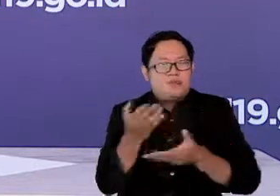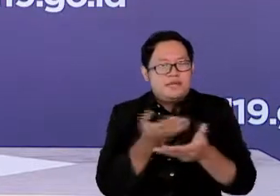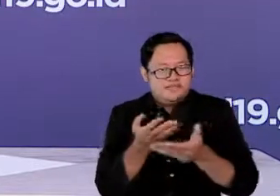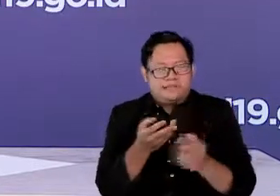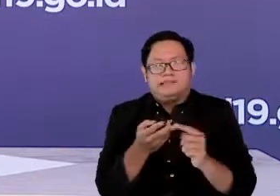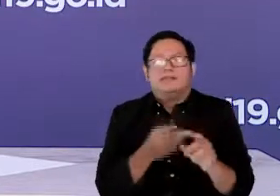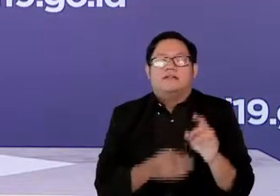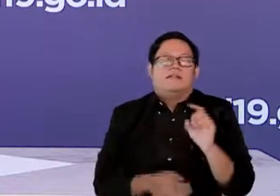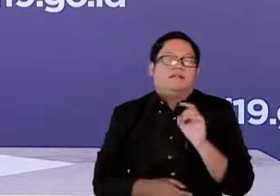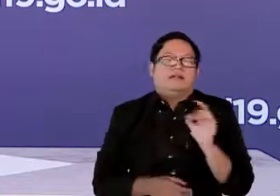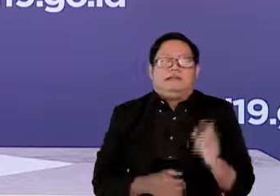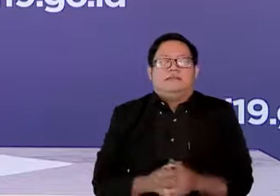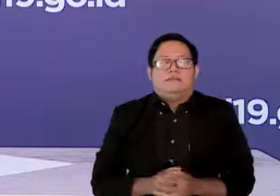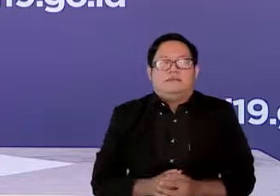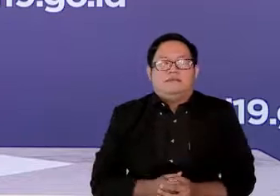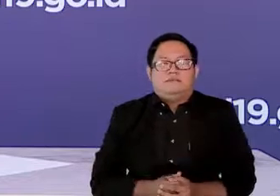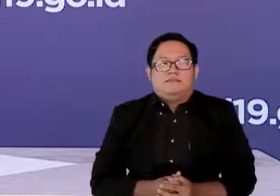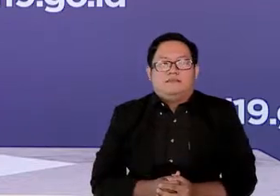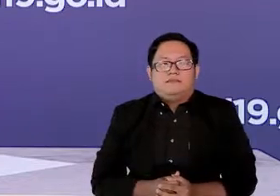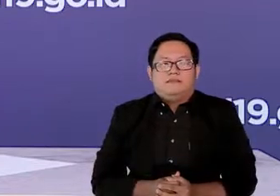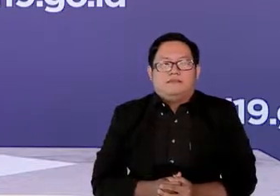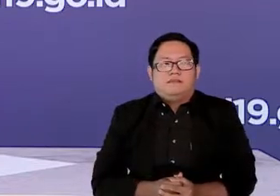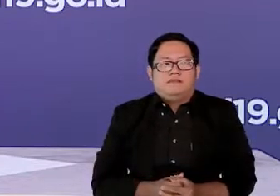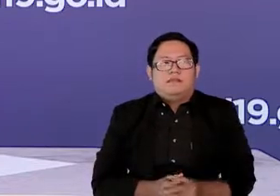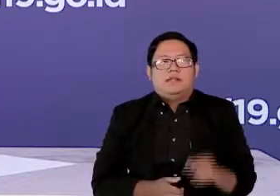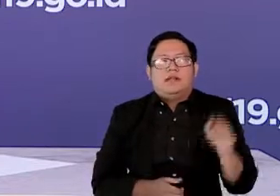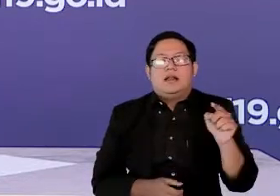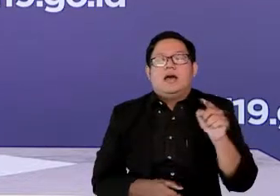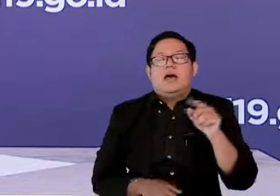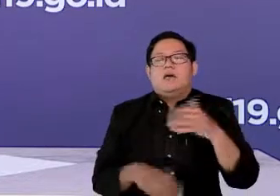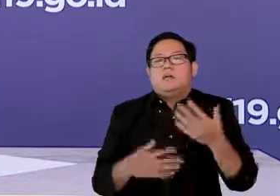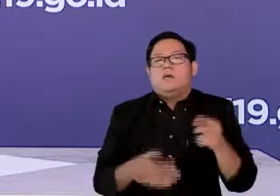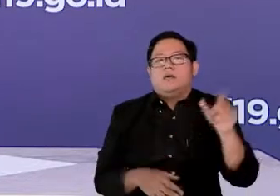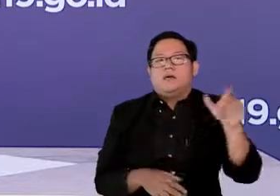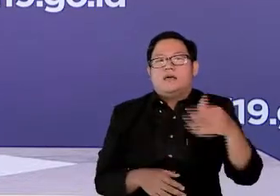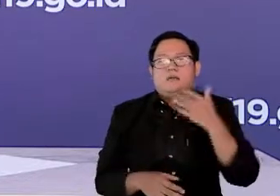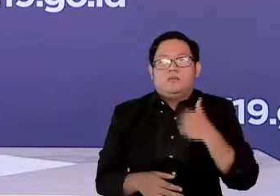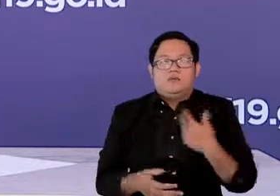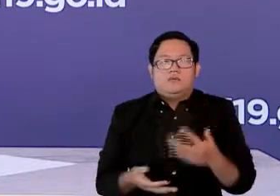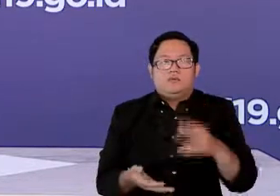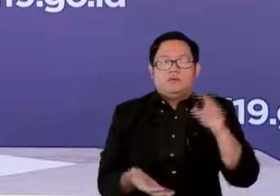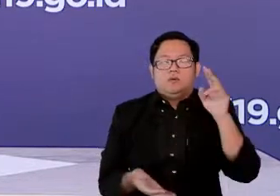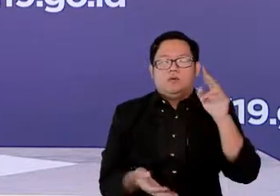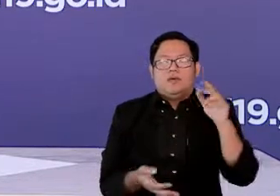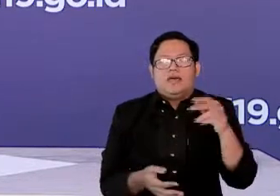permit, and limited stay permit and permanent stay permit,